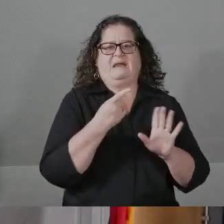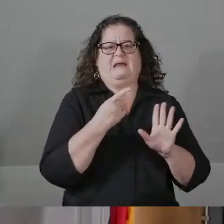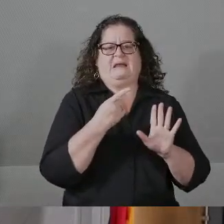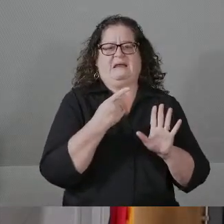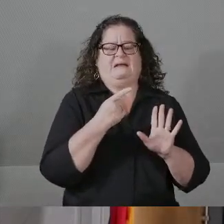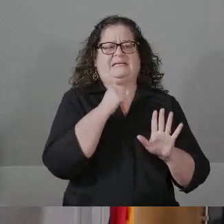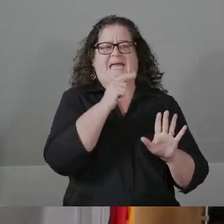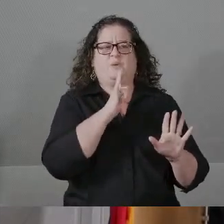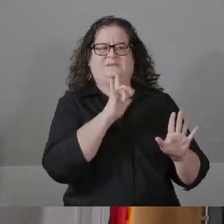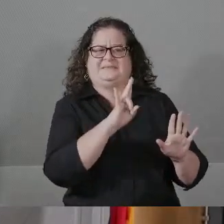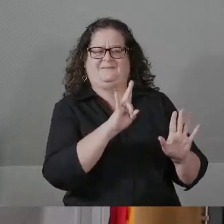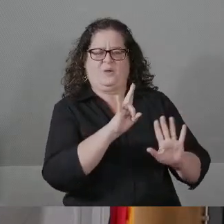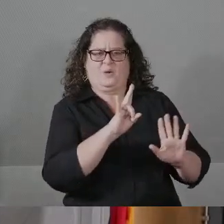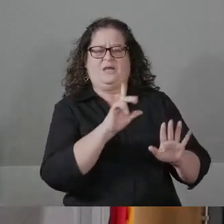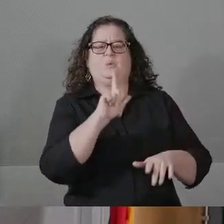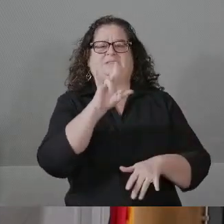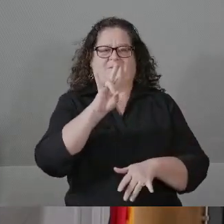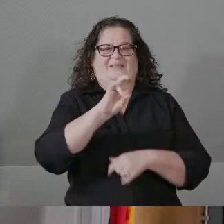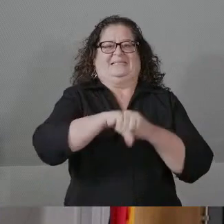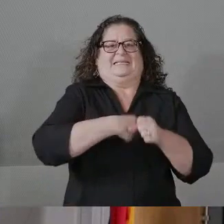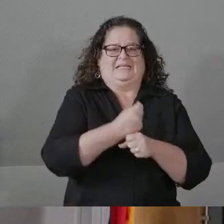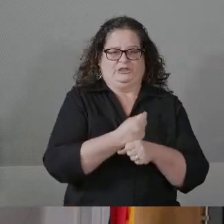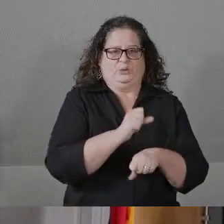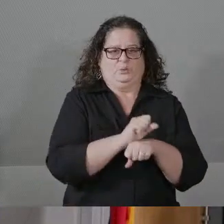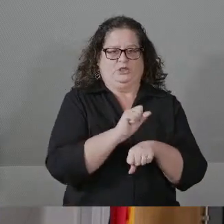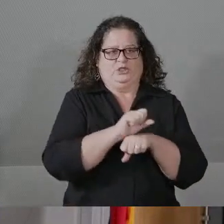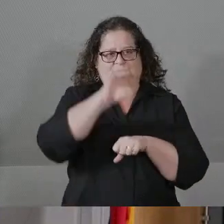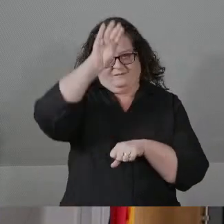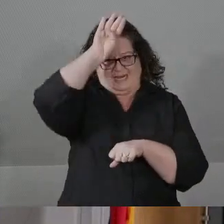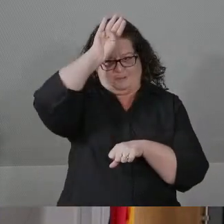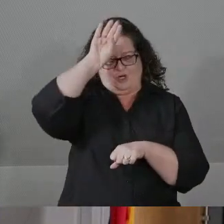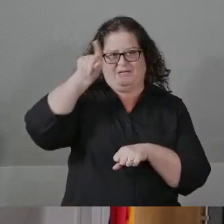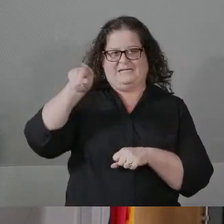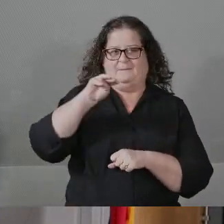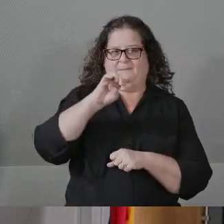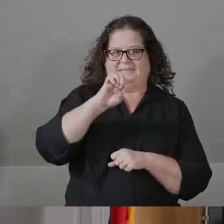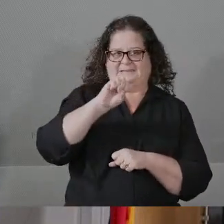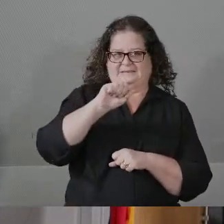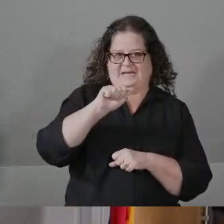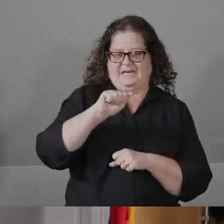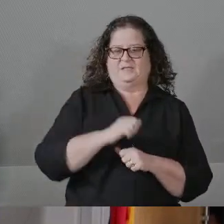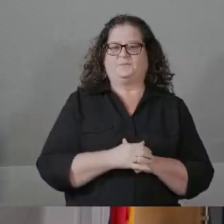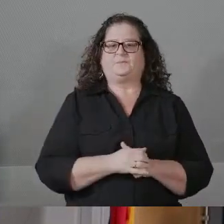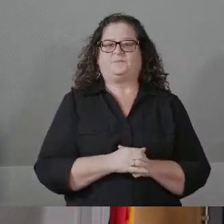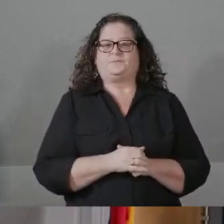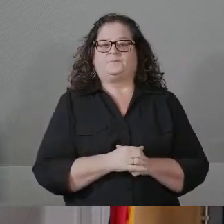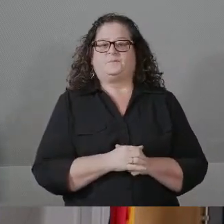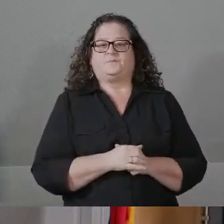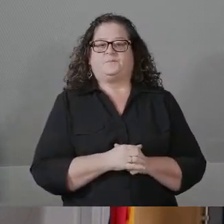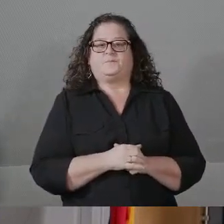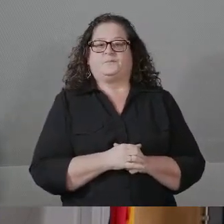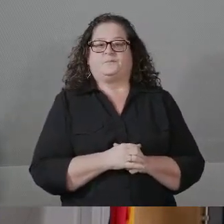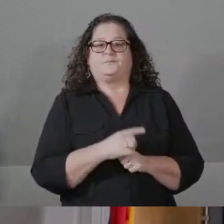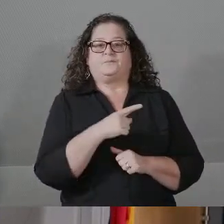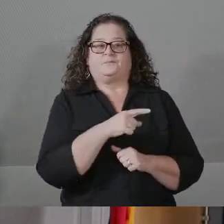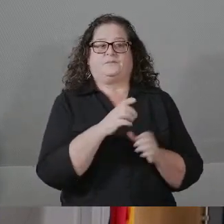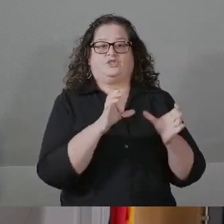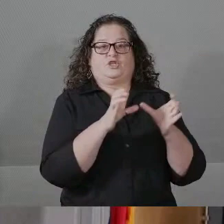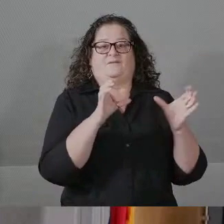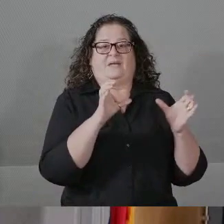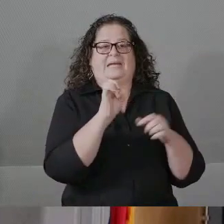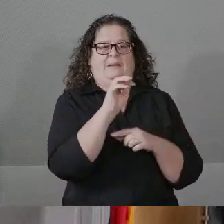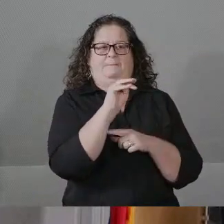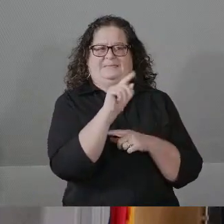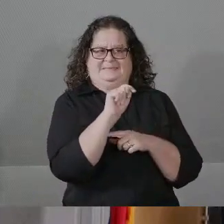the Mesa Fire Medical Department. He has spent 20 years as a National Registry certified emergency paramedic and has been a